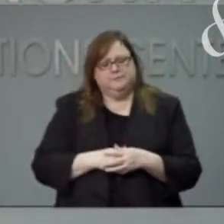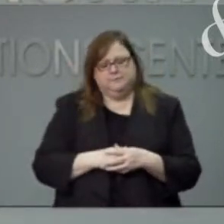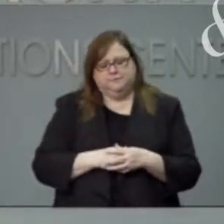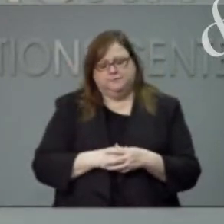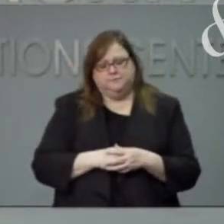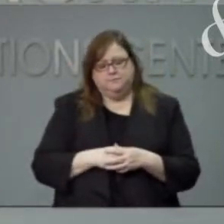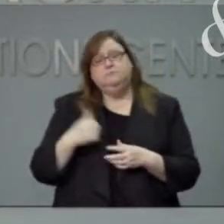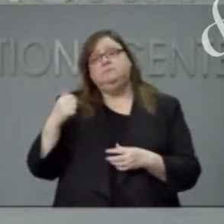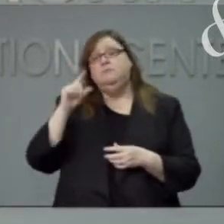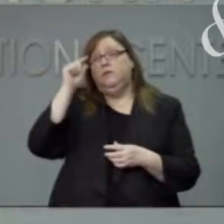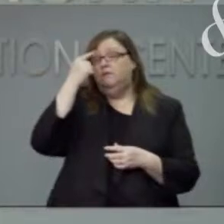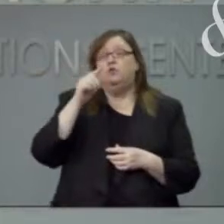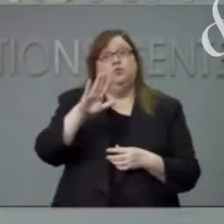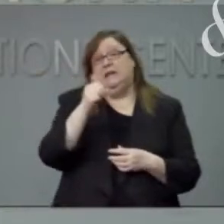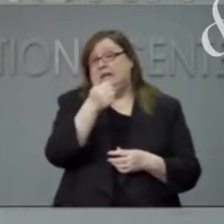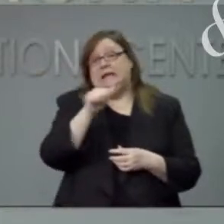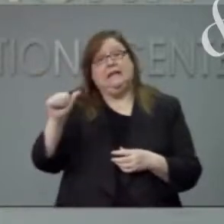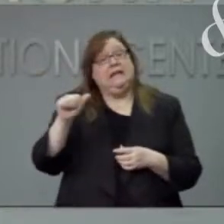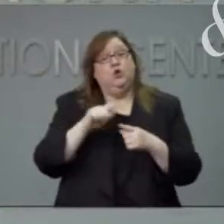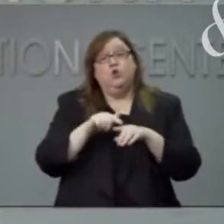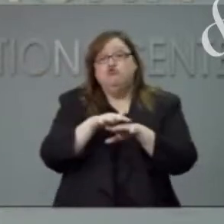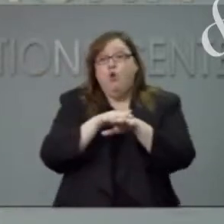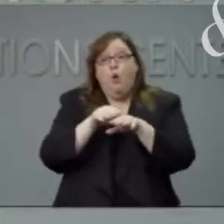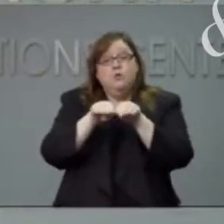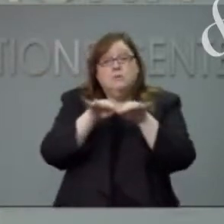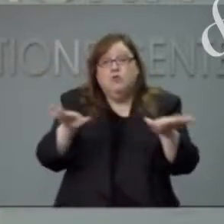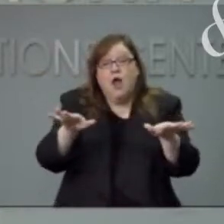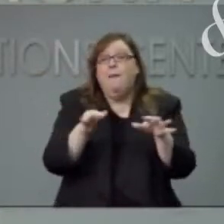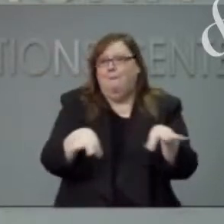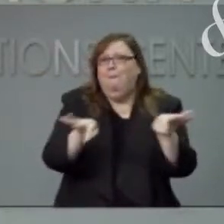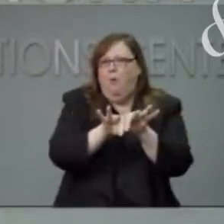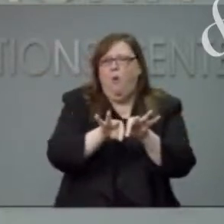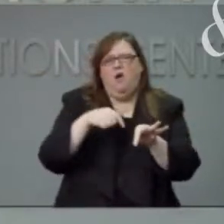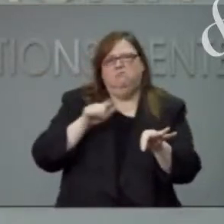and I'm going to let Dr. Cohen address that particular issue.